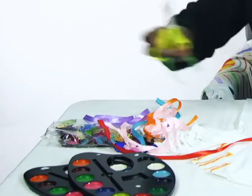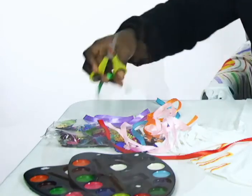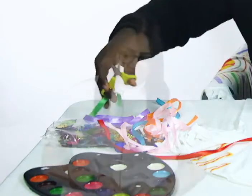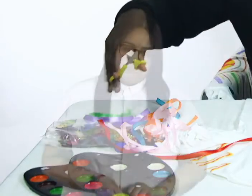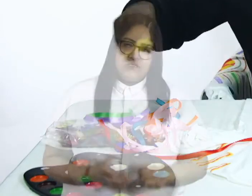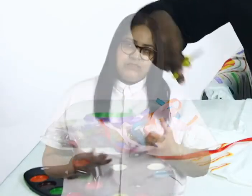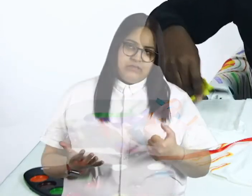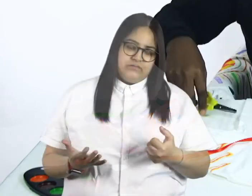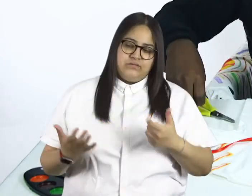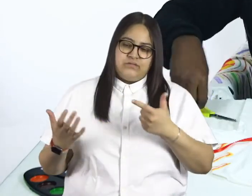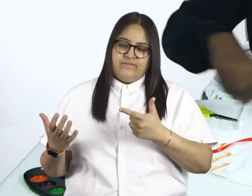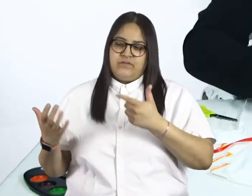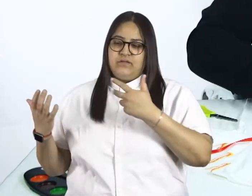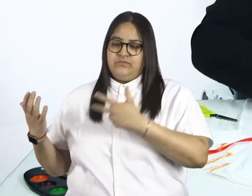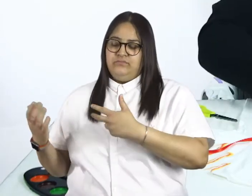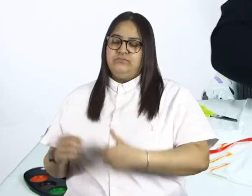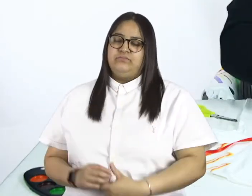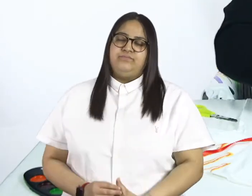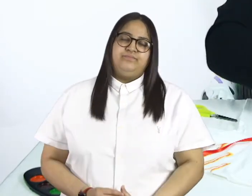8. And